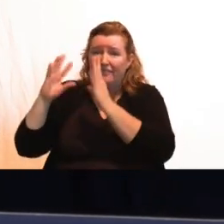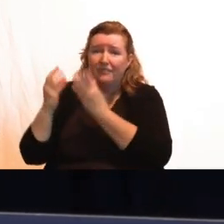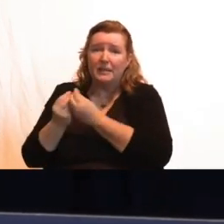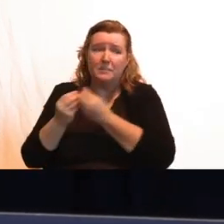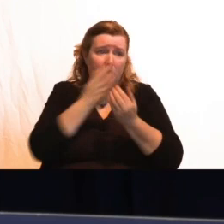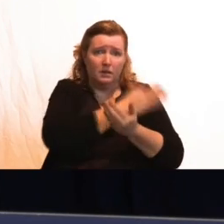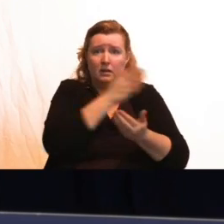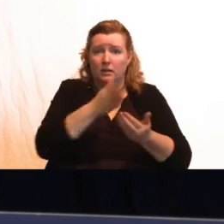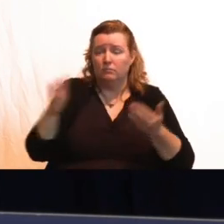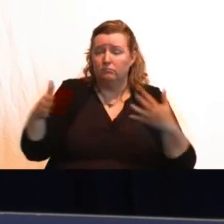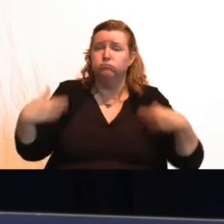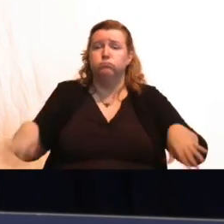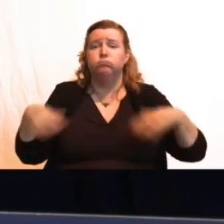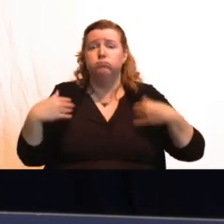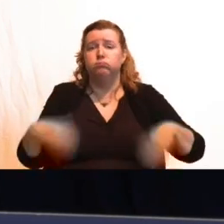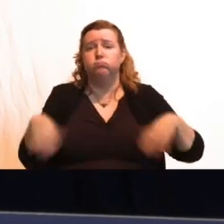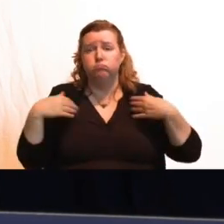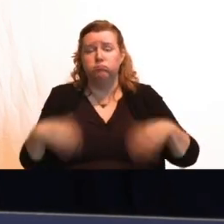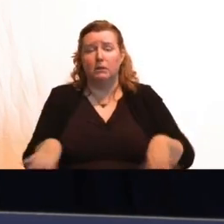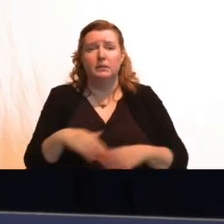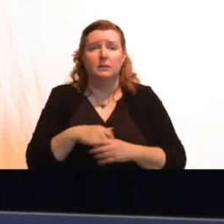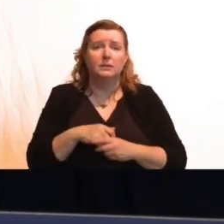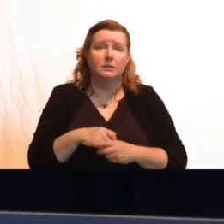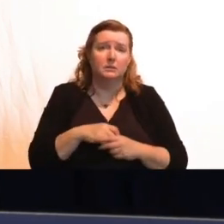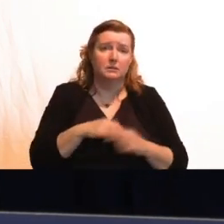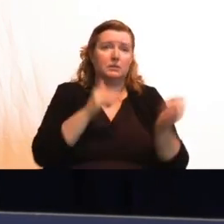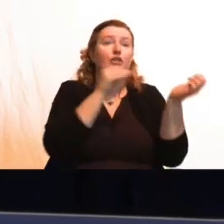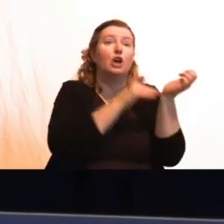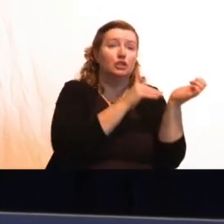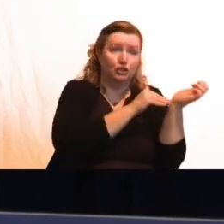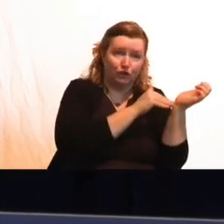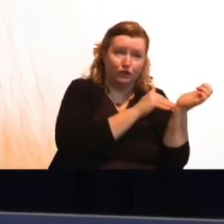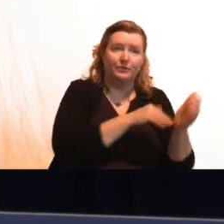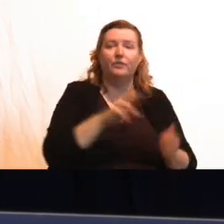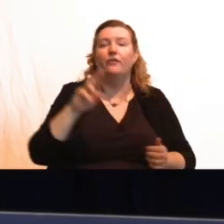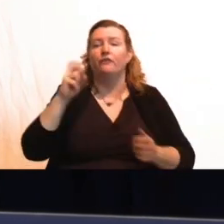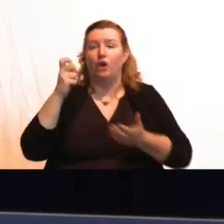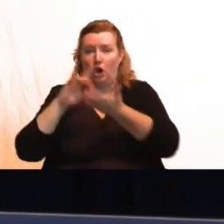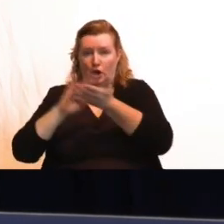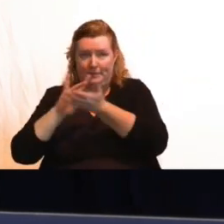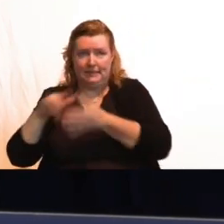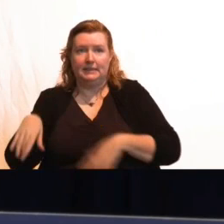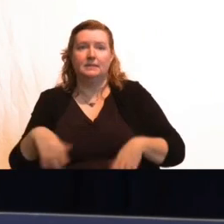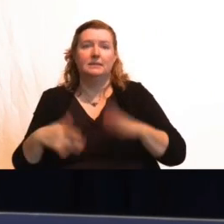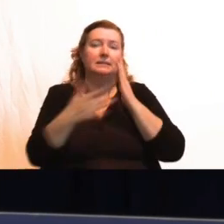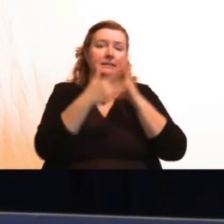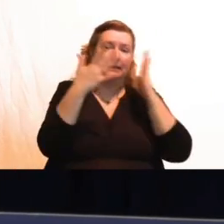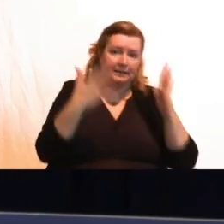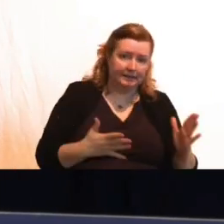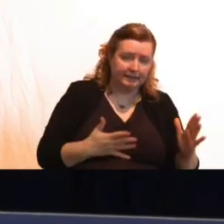aides, and all frontline workers who all work together to promote the health and wellness of our state.